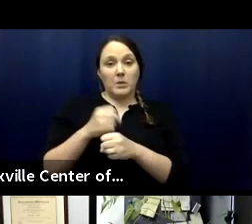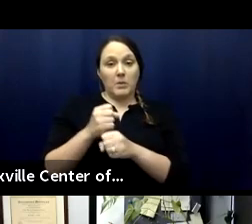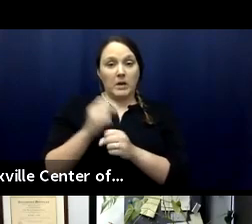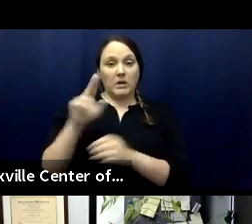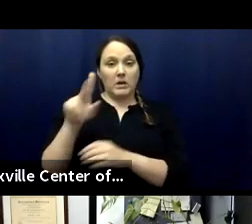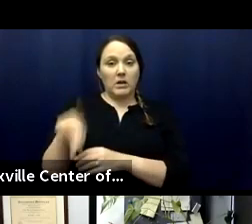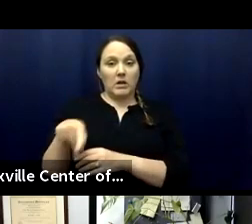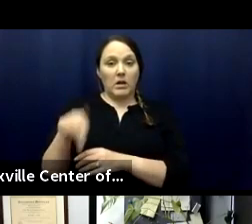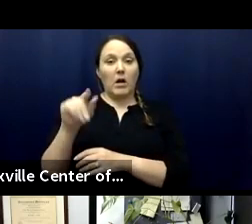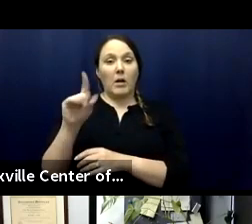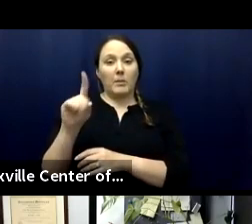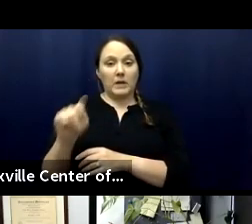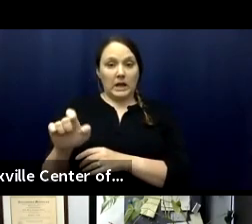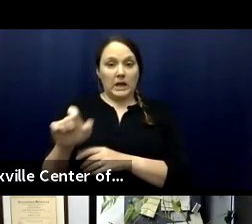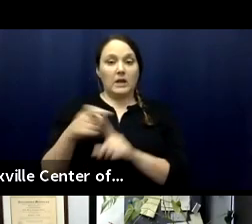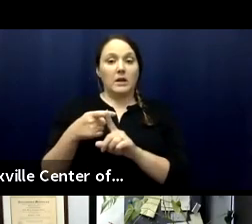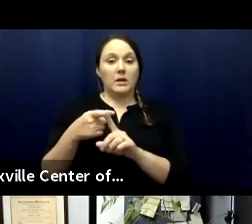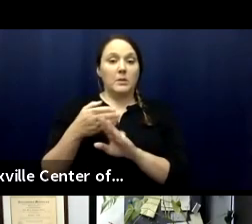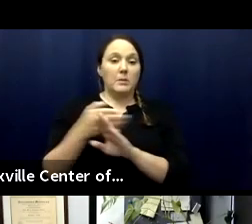pass it.